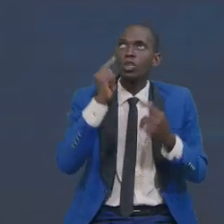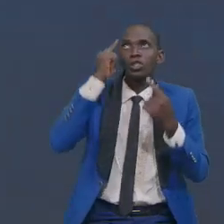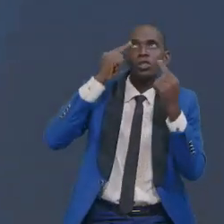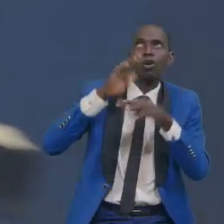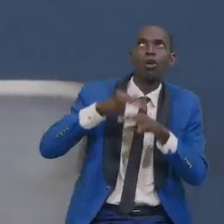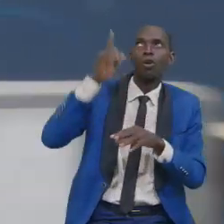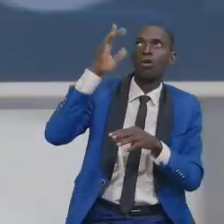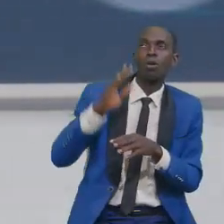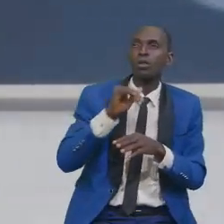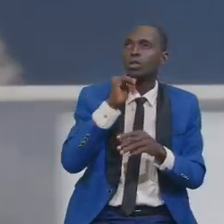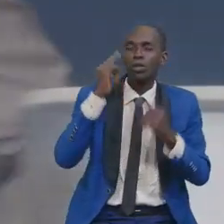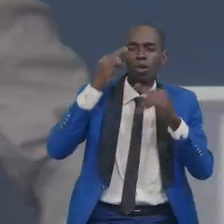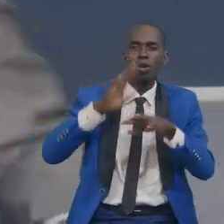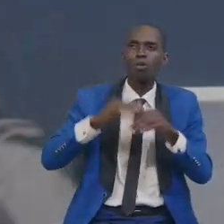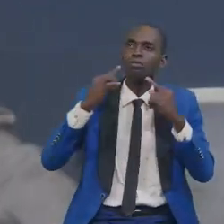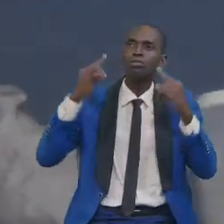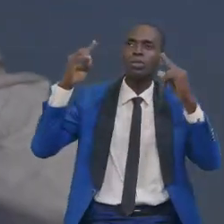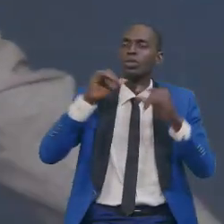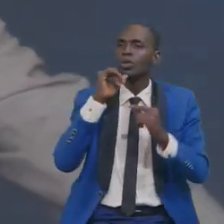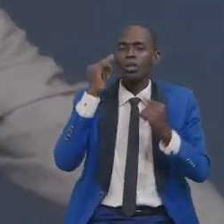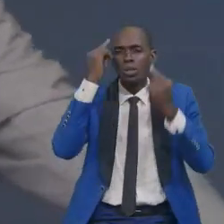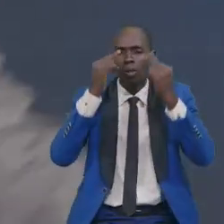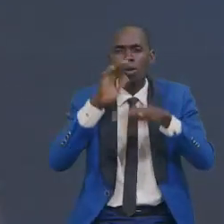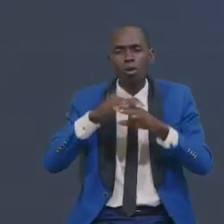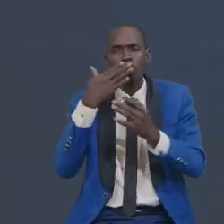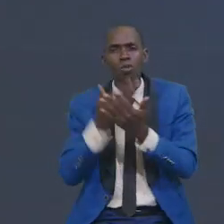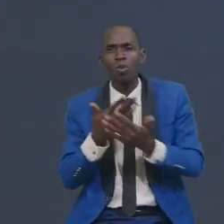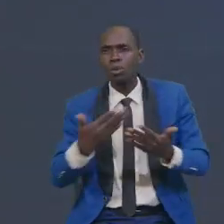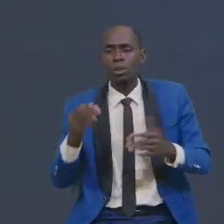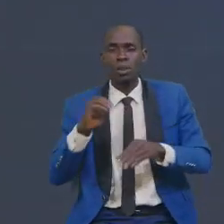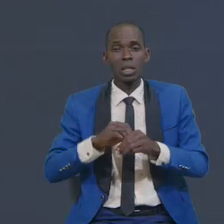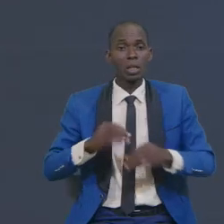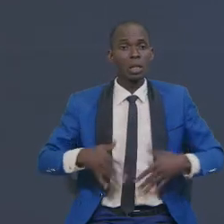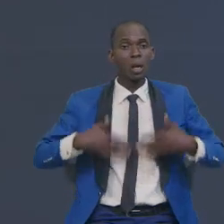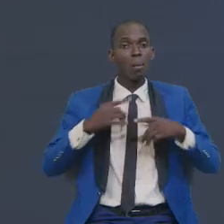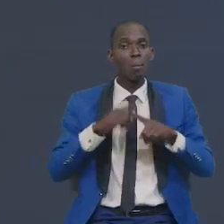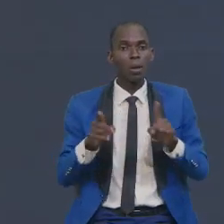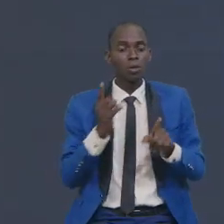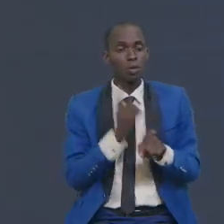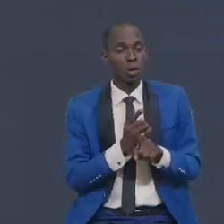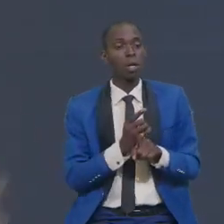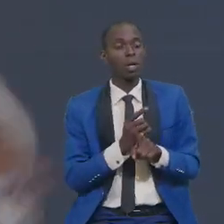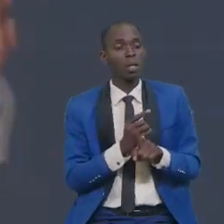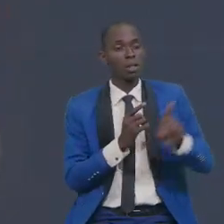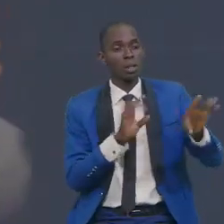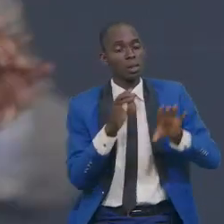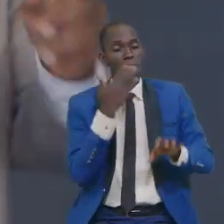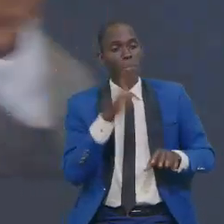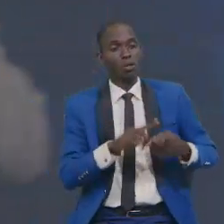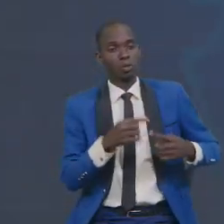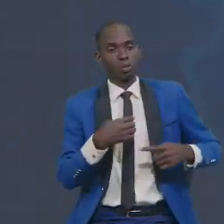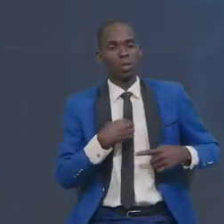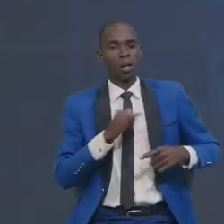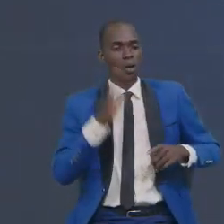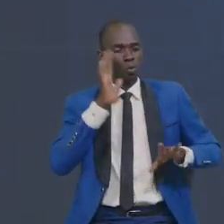thinking of it you know good good things in life but thinking is much is thinking out to be worse he